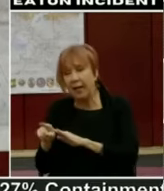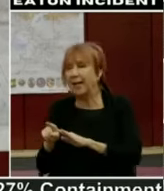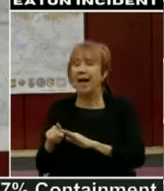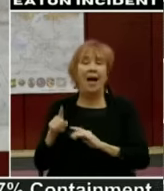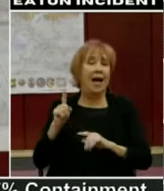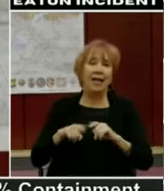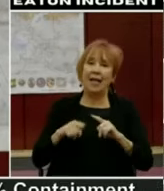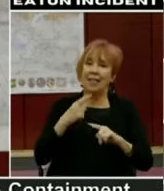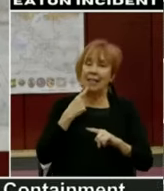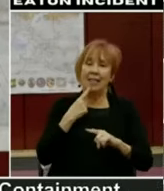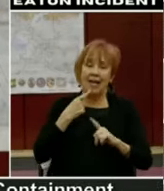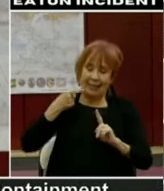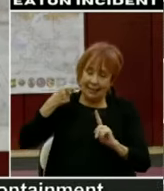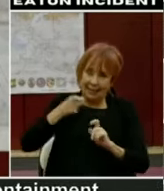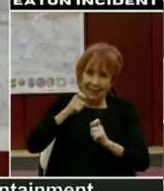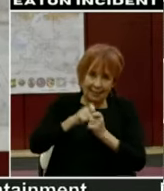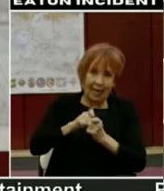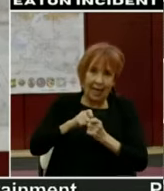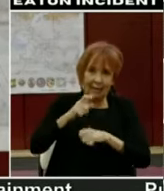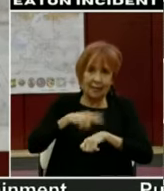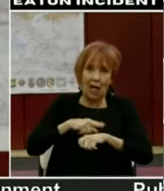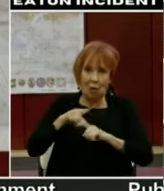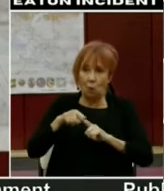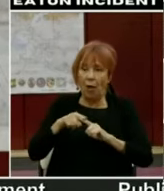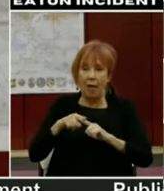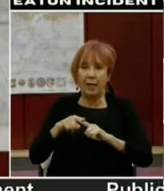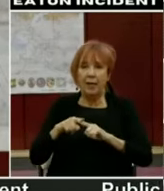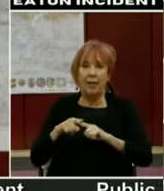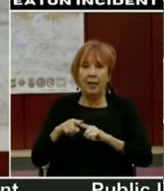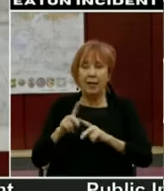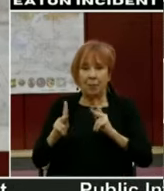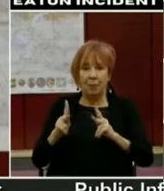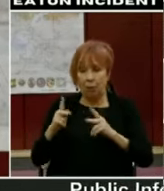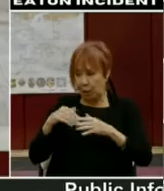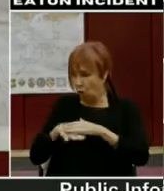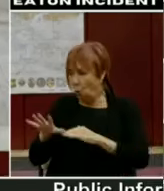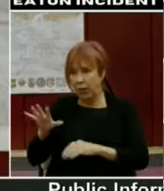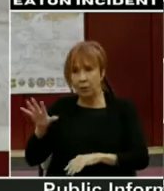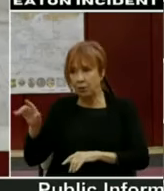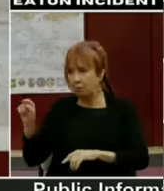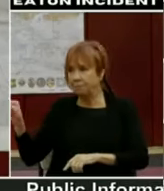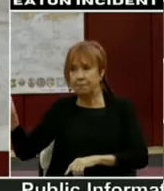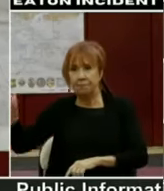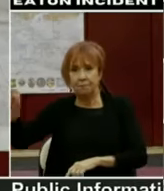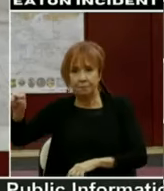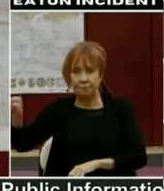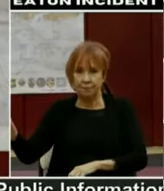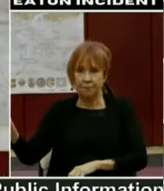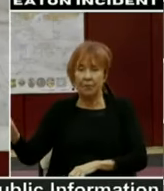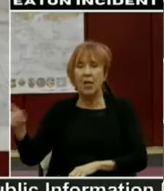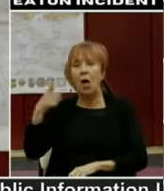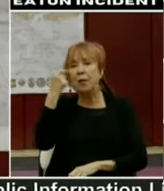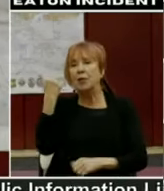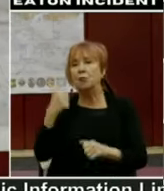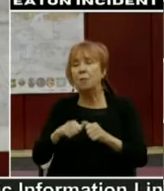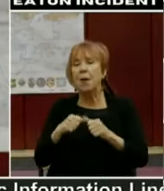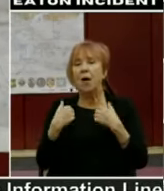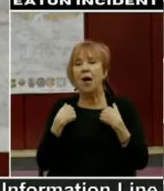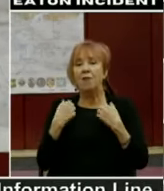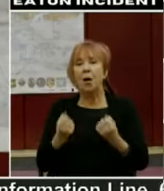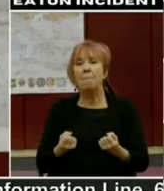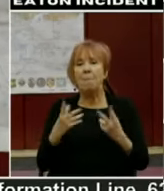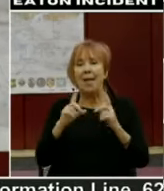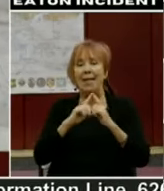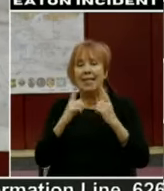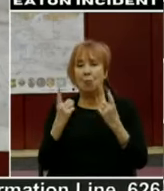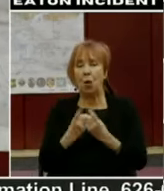to repopulate the other areas, because it takes a lot of different departments to do their assessment. And it will